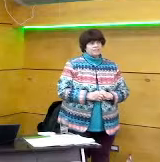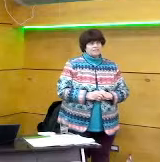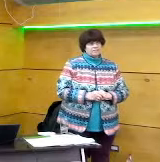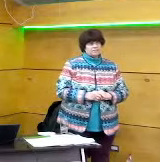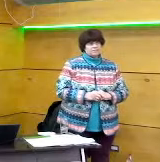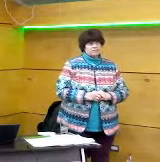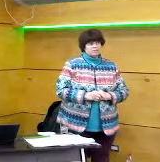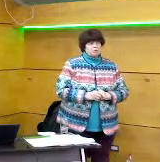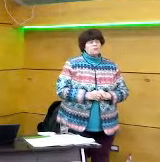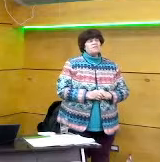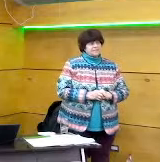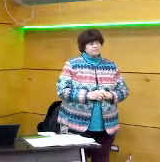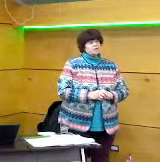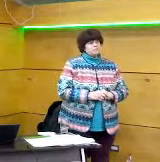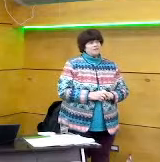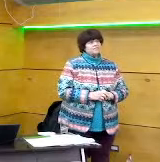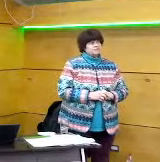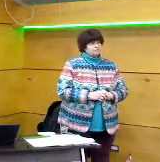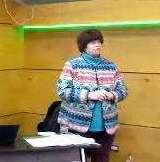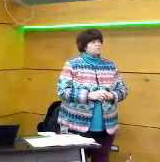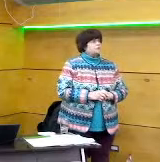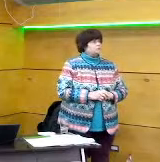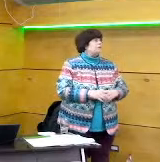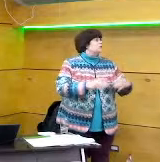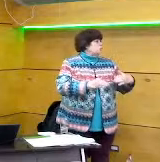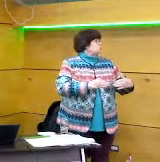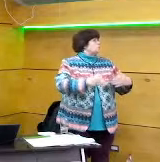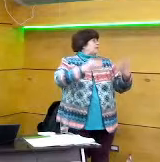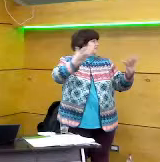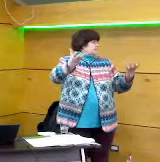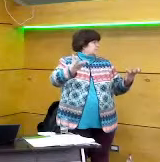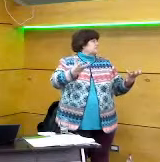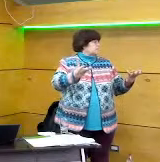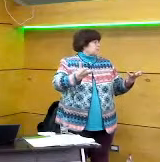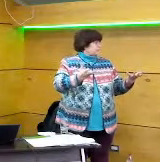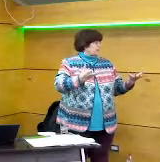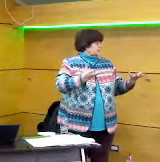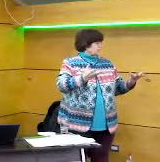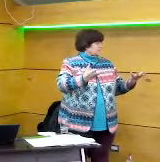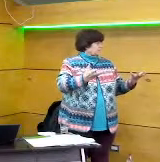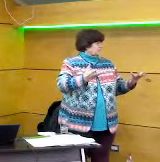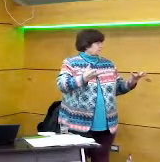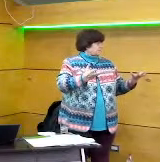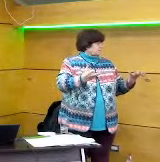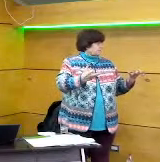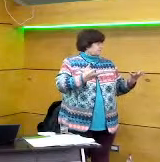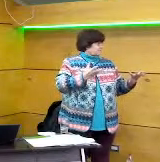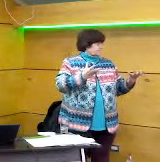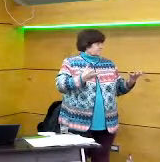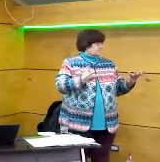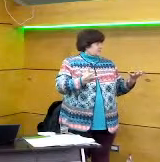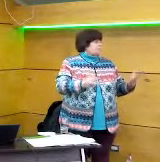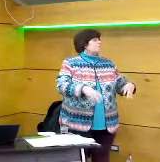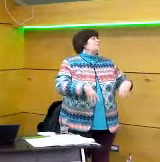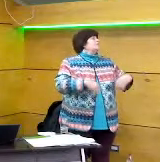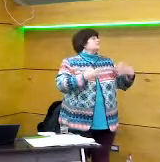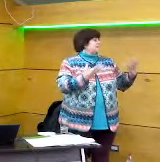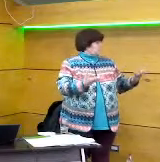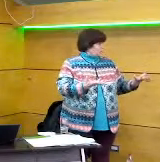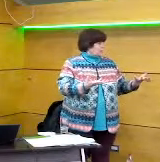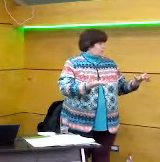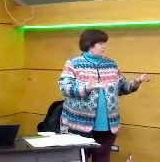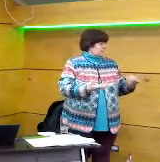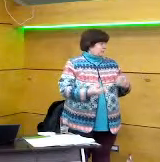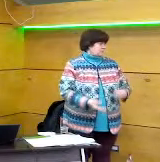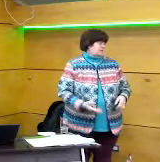annotation techniques, because that's going to make the difference between who's making it to the semifinals. Everybody will say